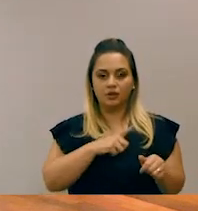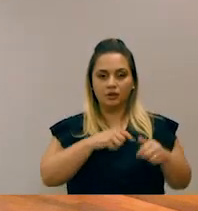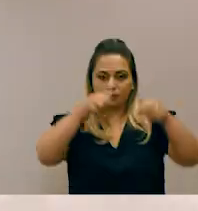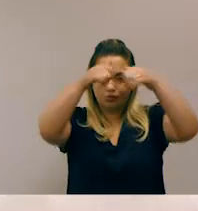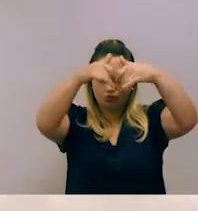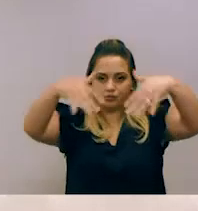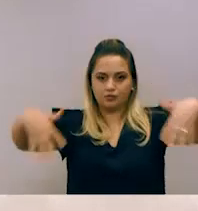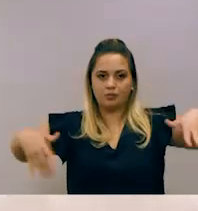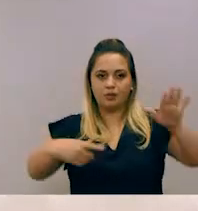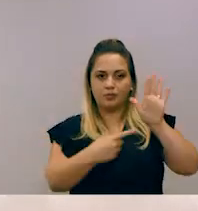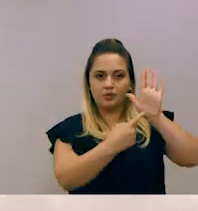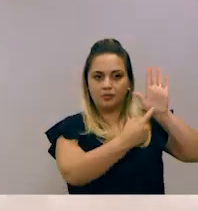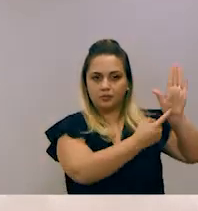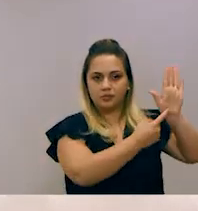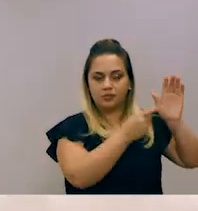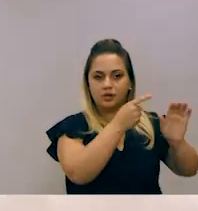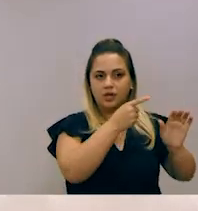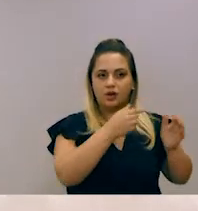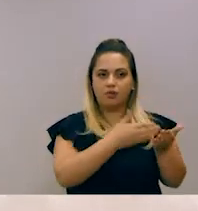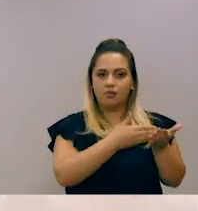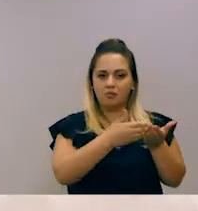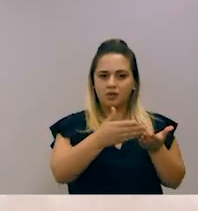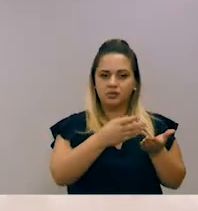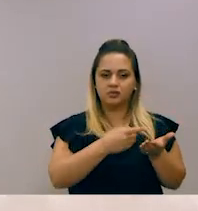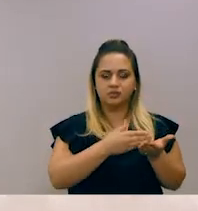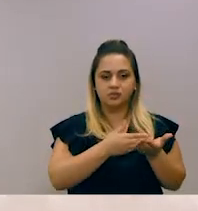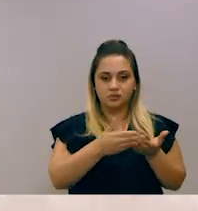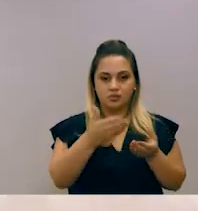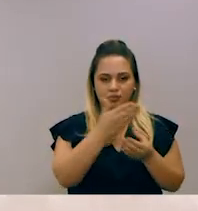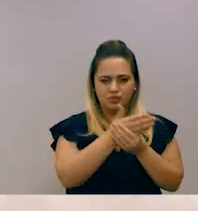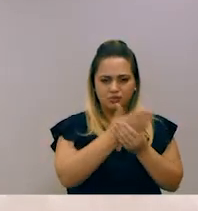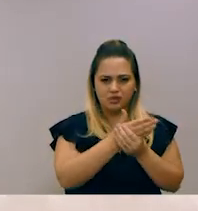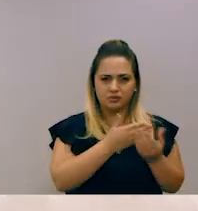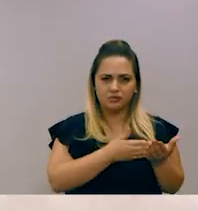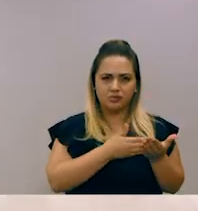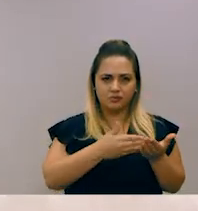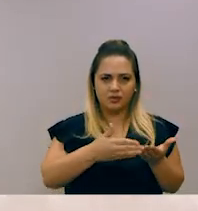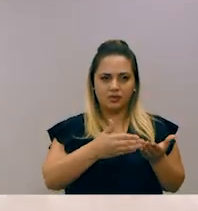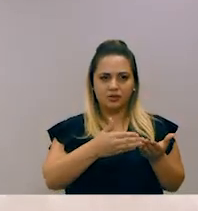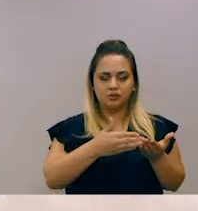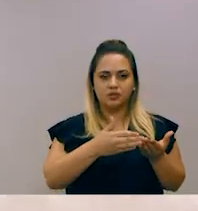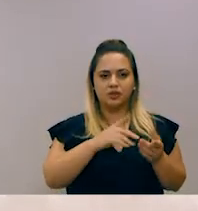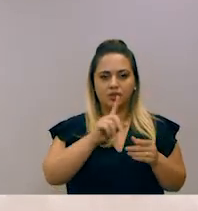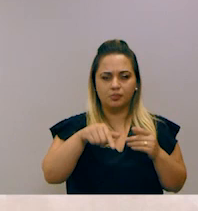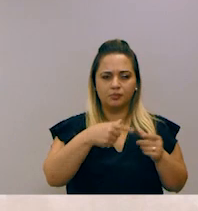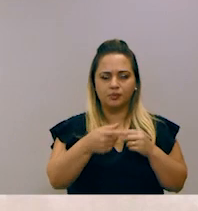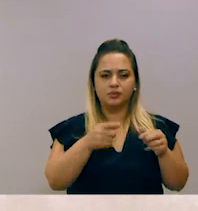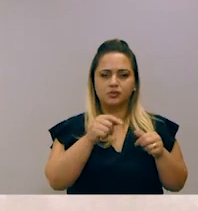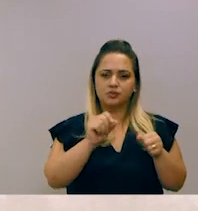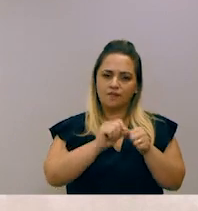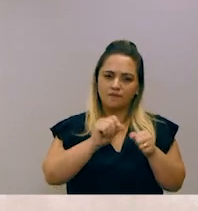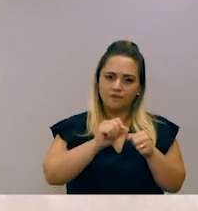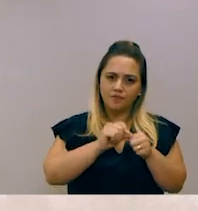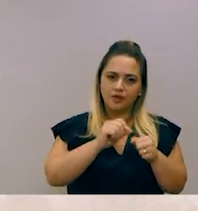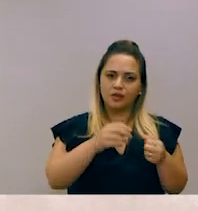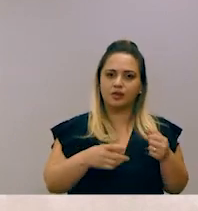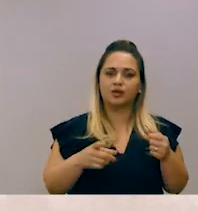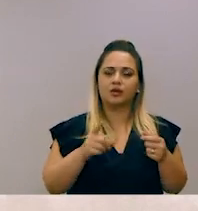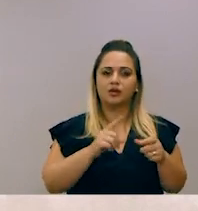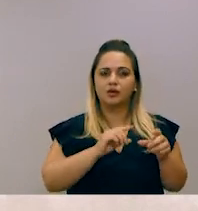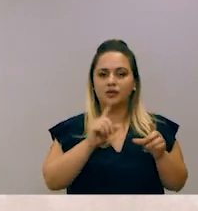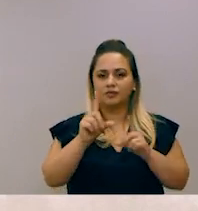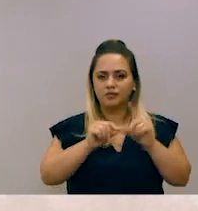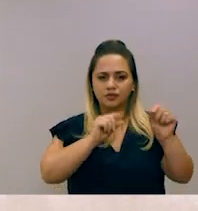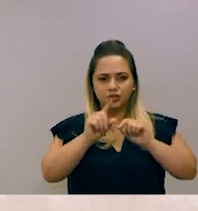things work, we have this flow chart. We start from the initial petitions. The initial petitions are processed, and then